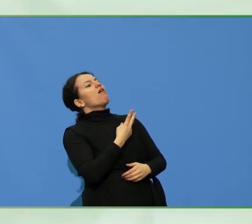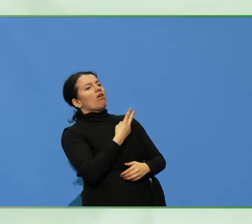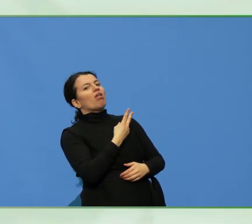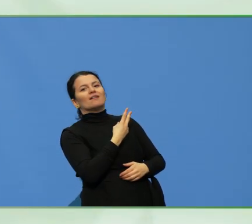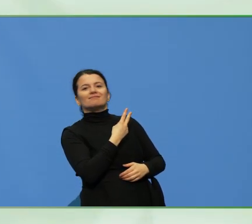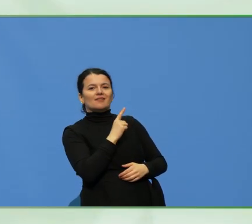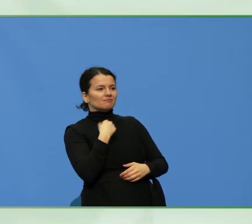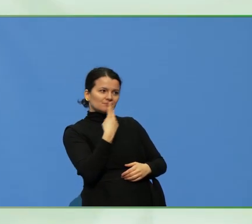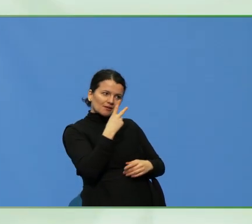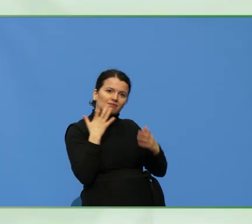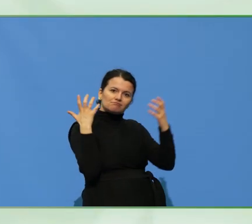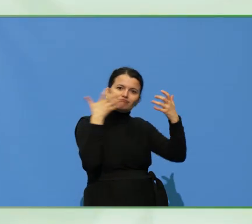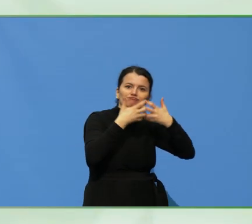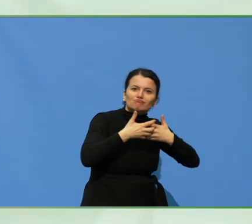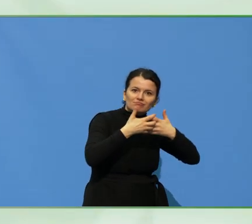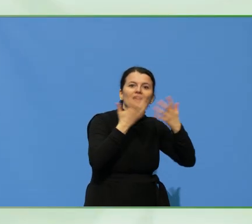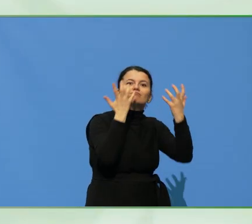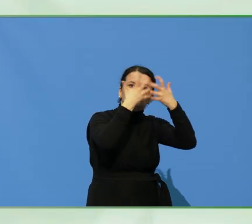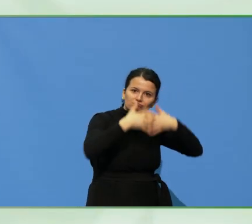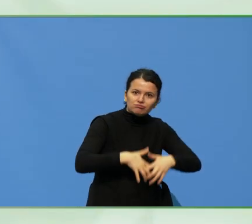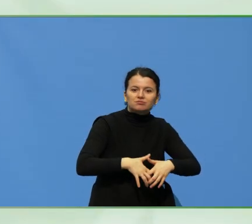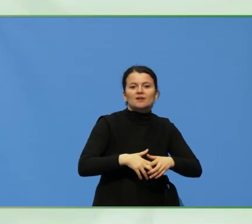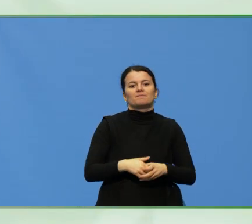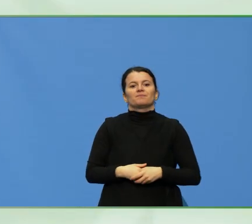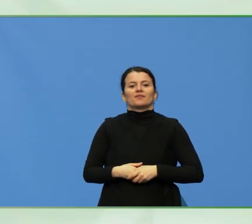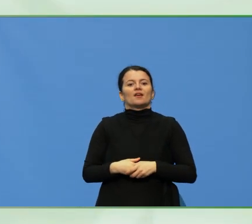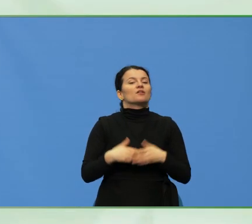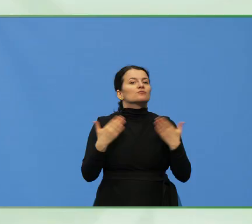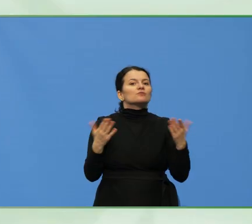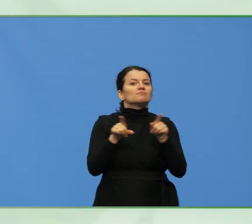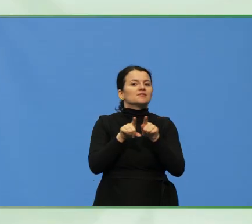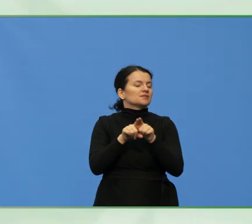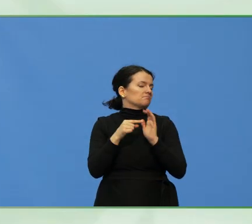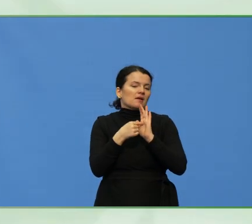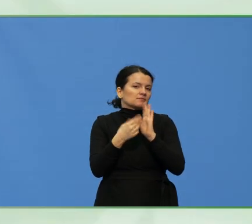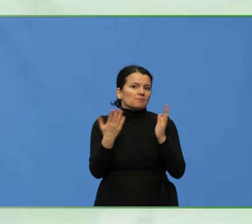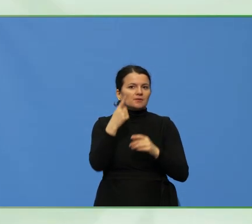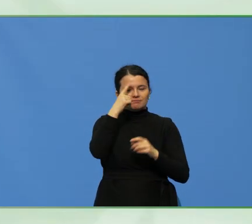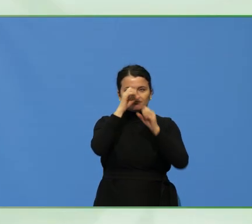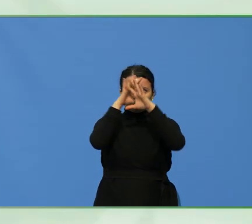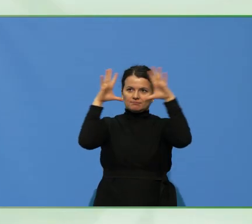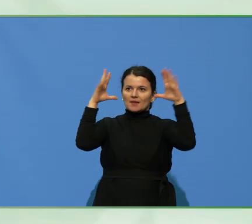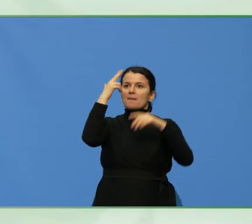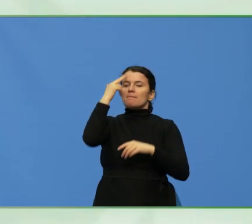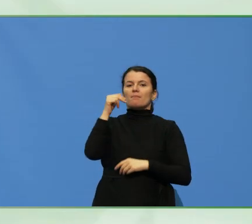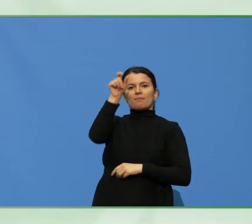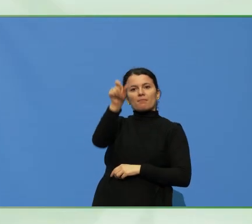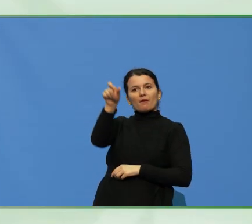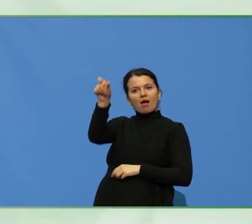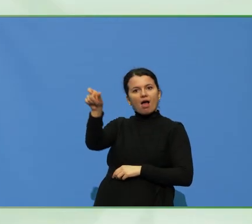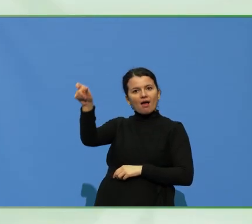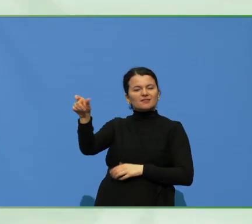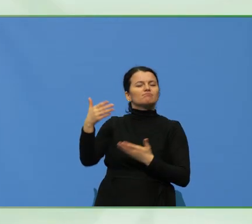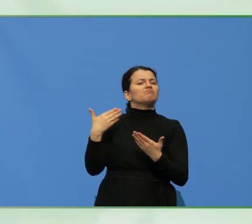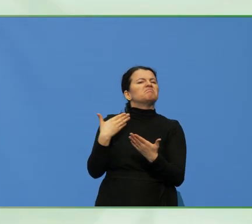blind. What else am I assuming about people who are blind? Those shifts are already happening in